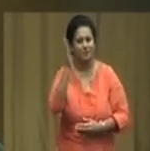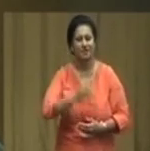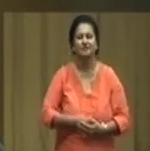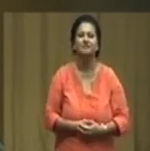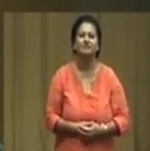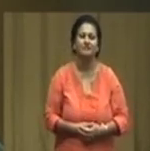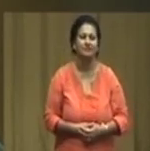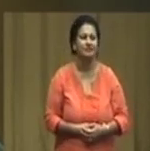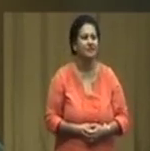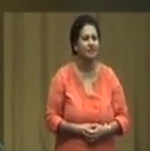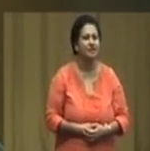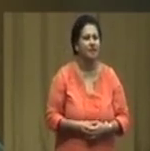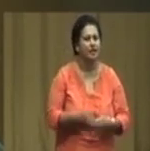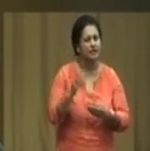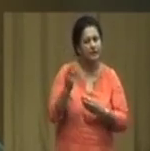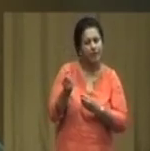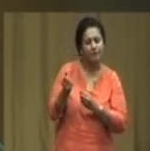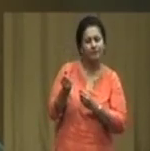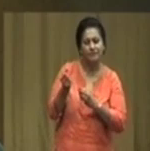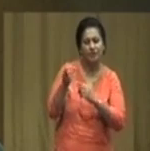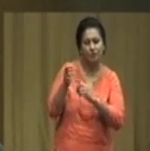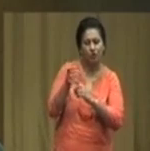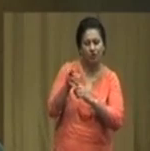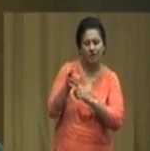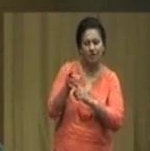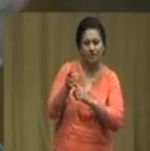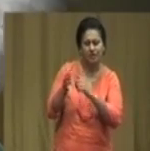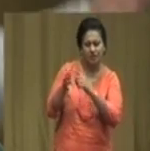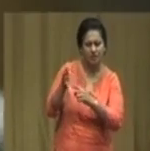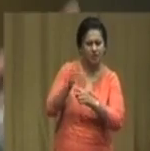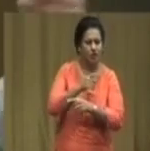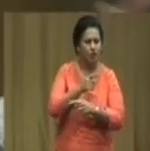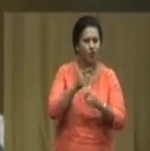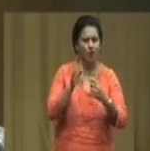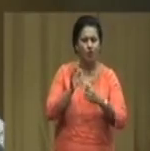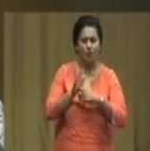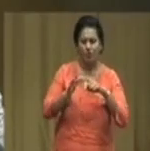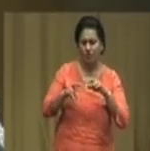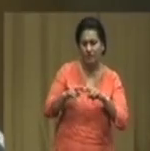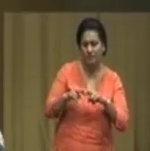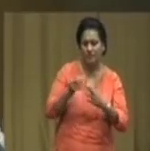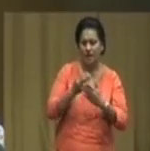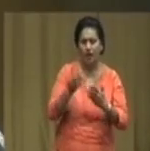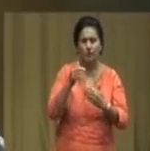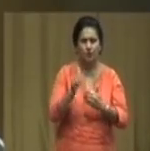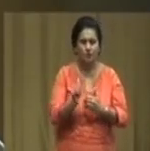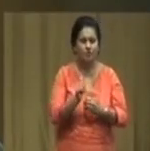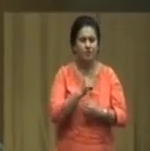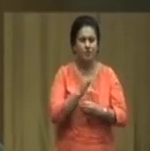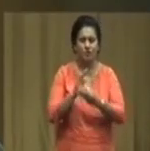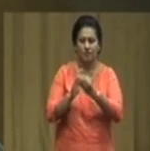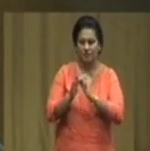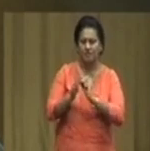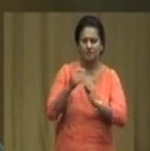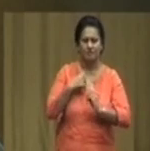Key factors that came out for me, I found it interesting your reference and to how you've been using the OER Commons. Because I